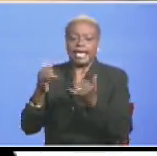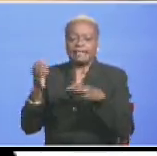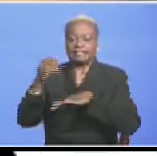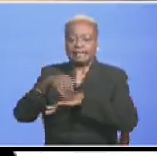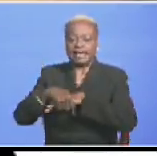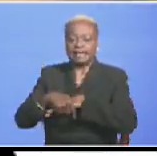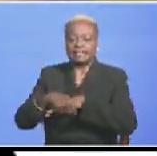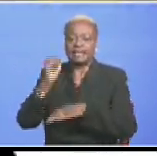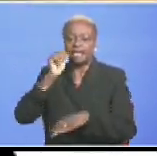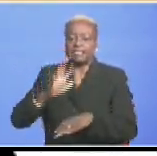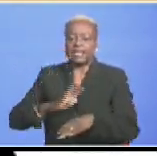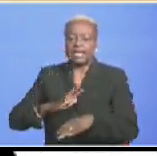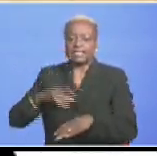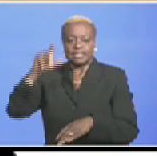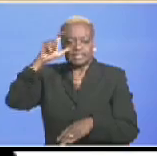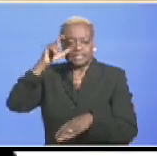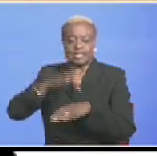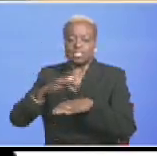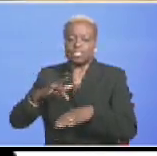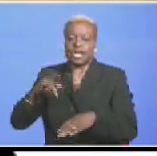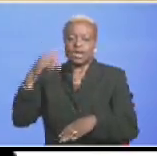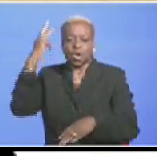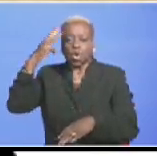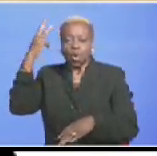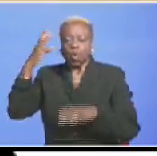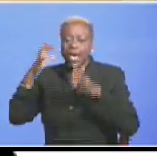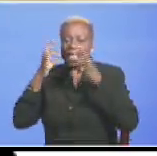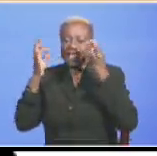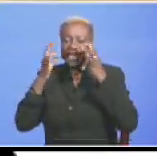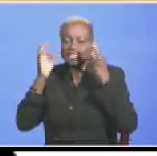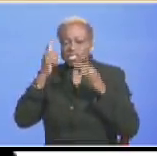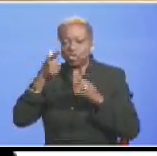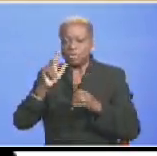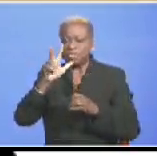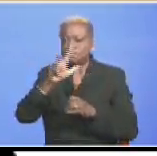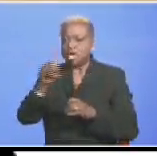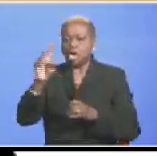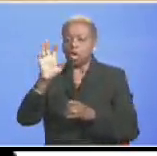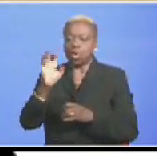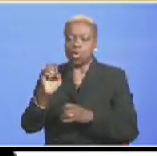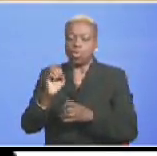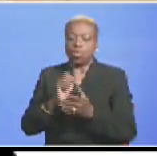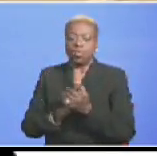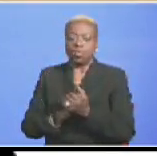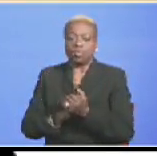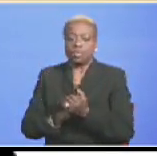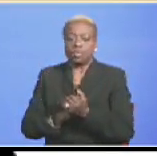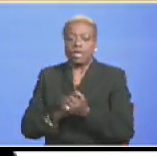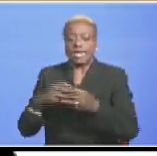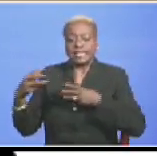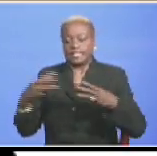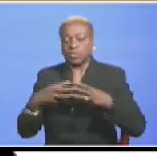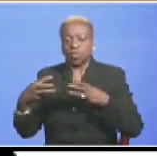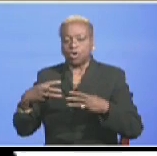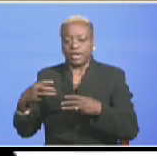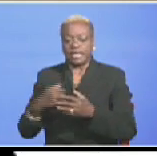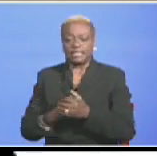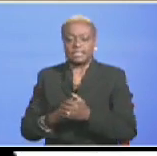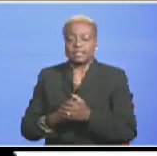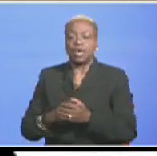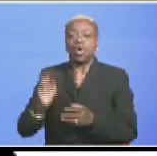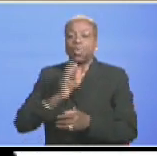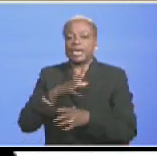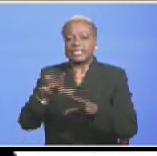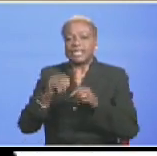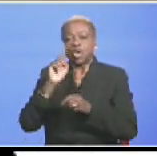in ladies' play. The Sunshine Auto Wildcats looking to go up 3-0 on the Inventive Intellect Lady Warriors. We take it one game at a